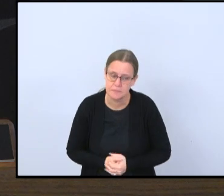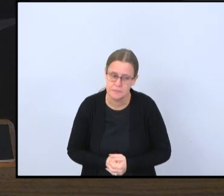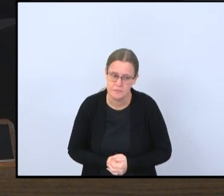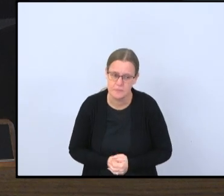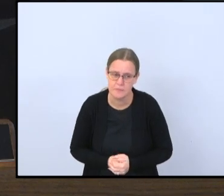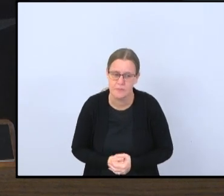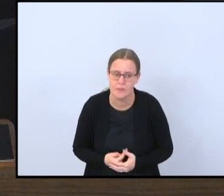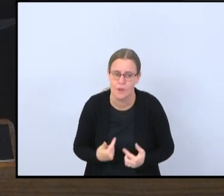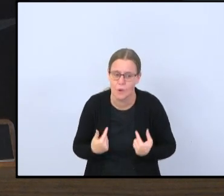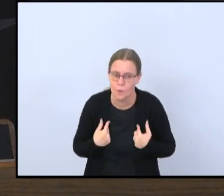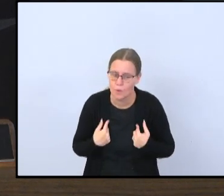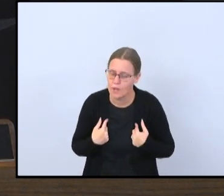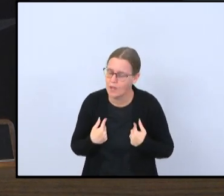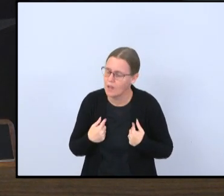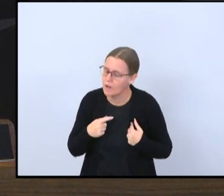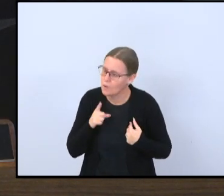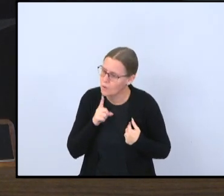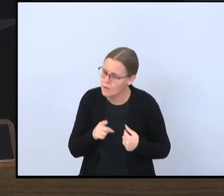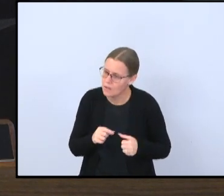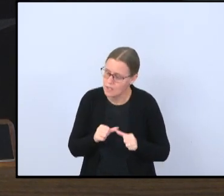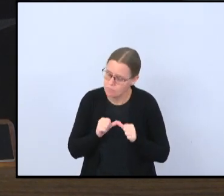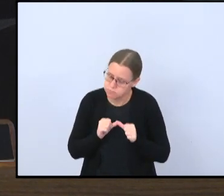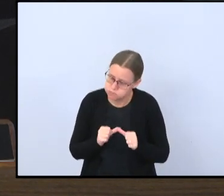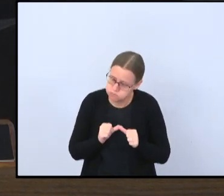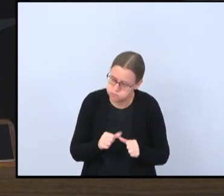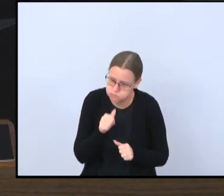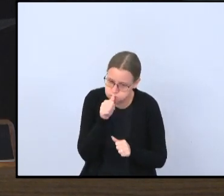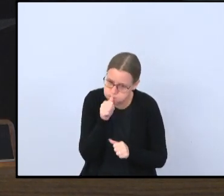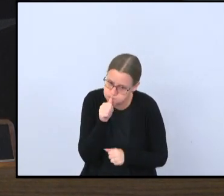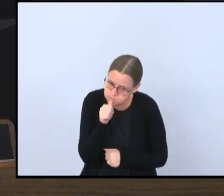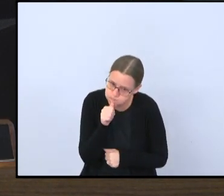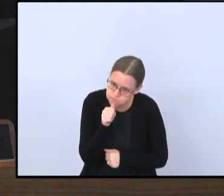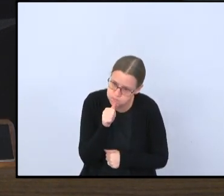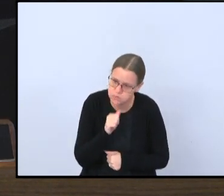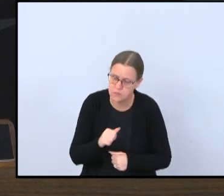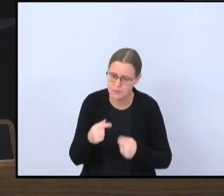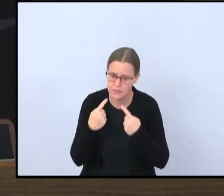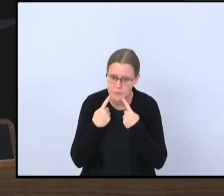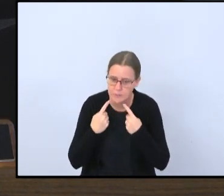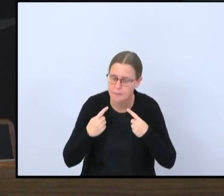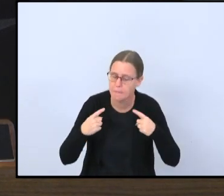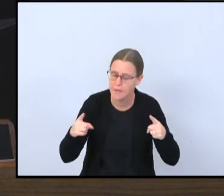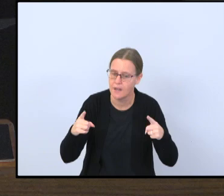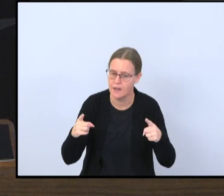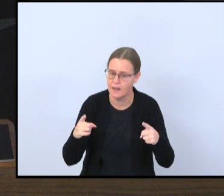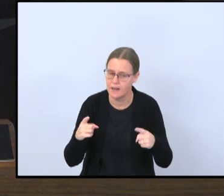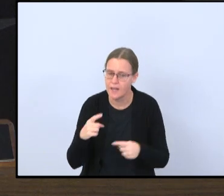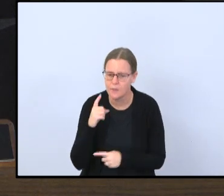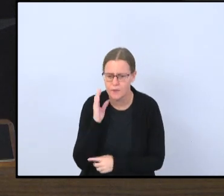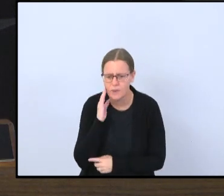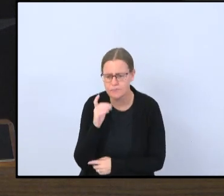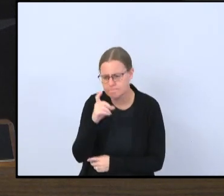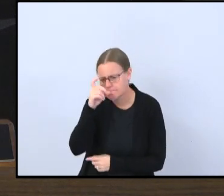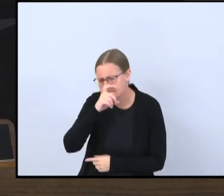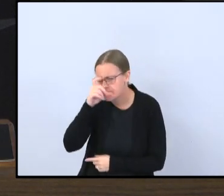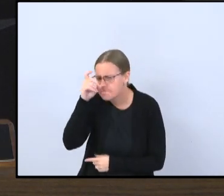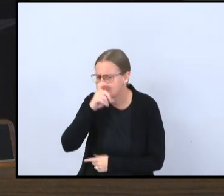working hard for excellence. We do believe wisdom works wonders in this district.